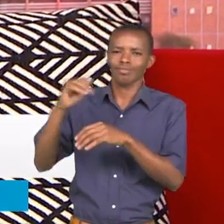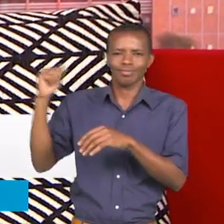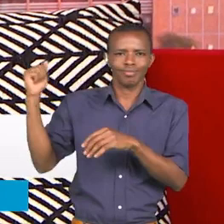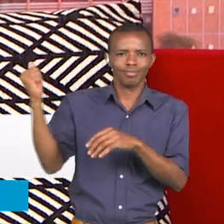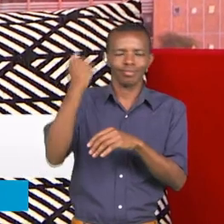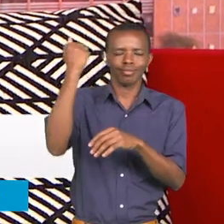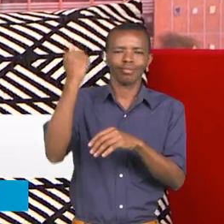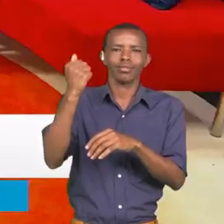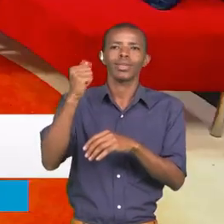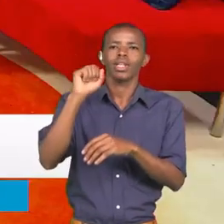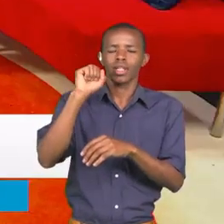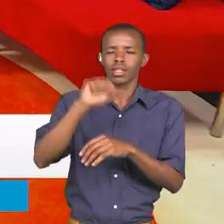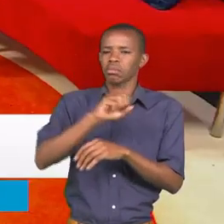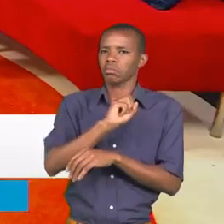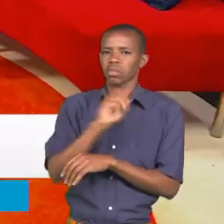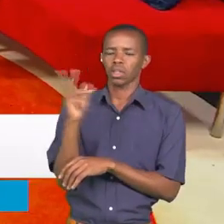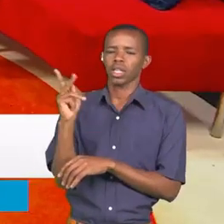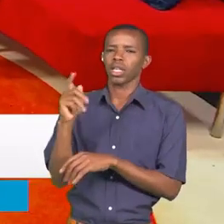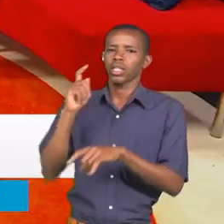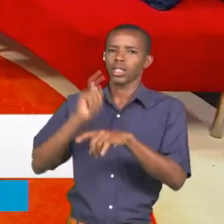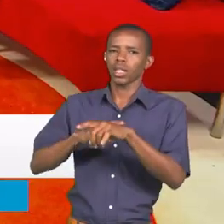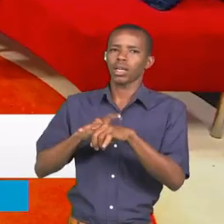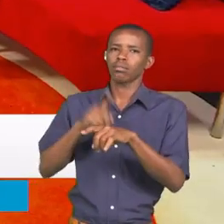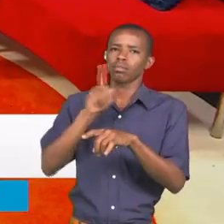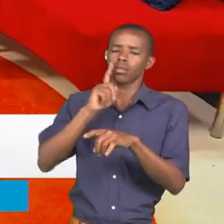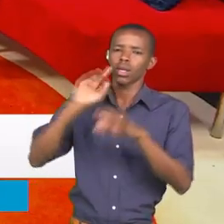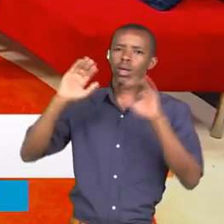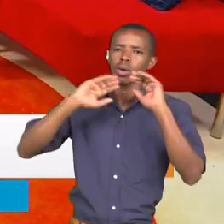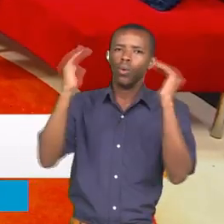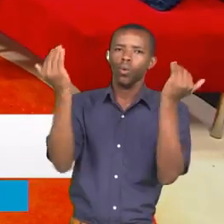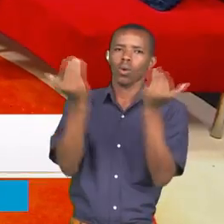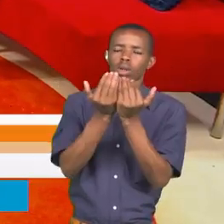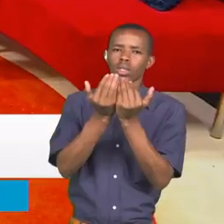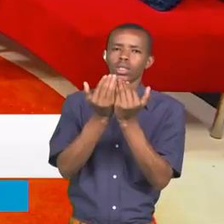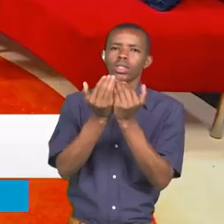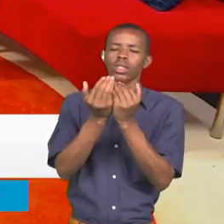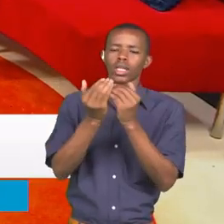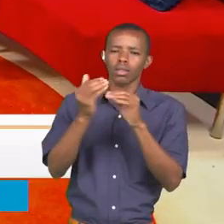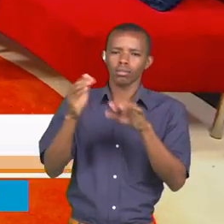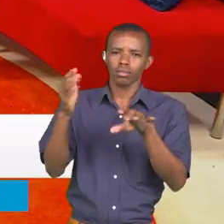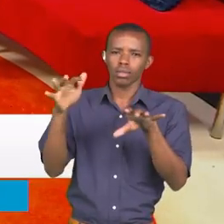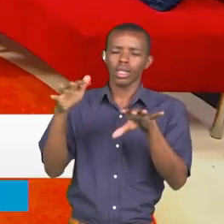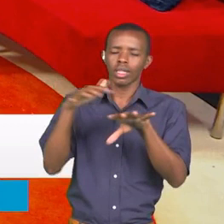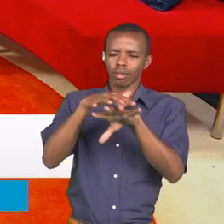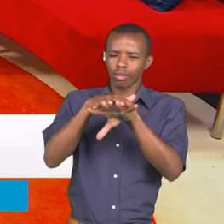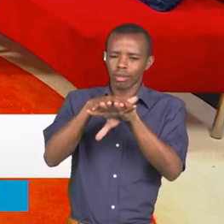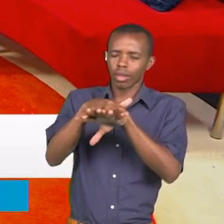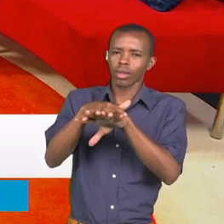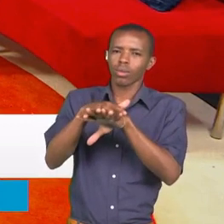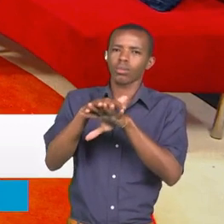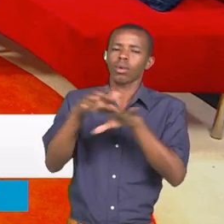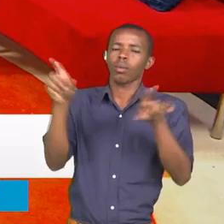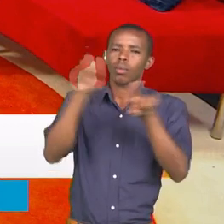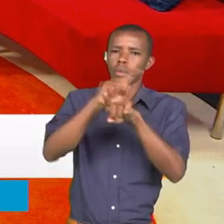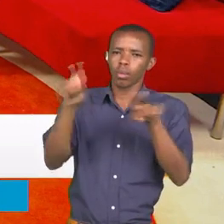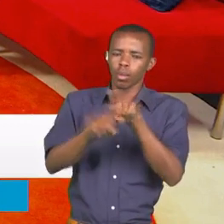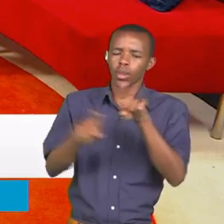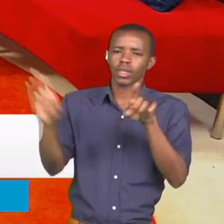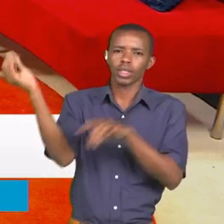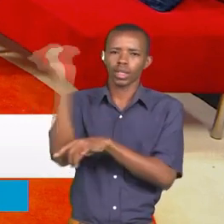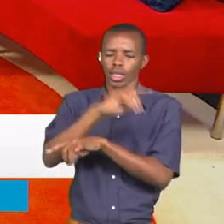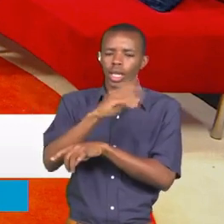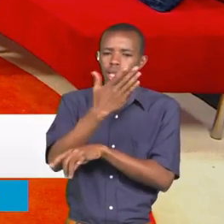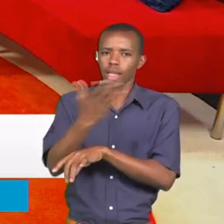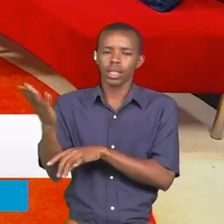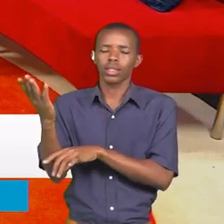notice. Yeah. It's okay. Now, when you talk about World Intellectual Property Day, maybe just let's leave the world aside. Yes. Now, intellectual property, this is something